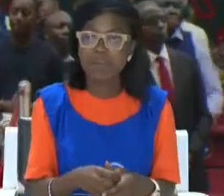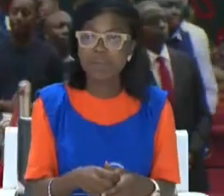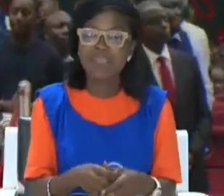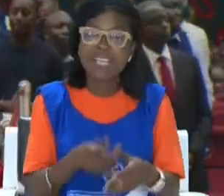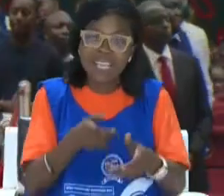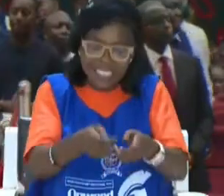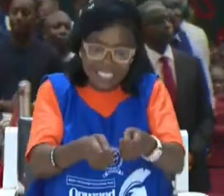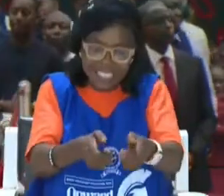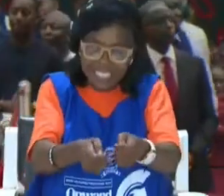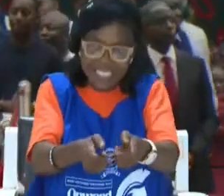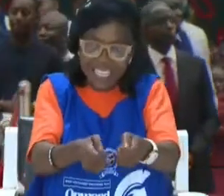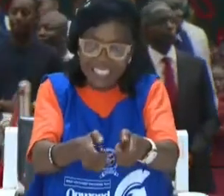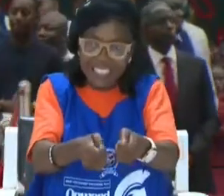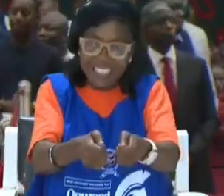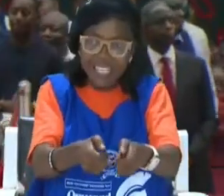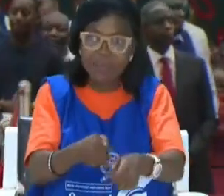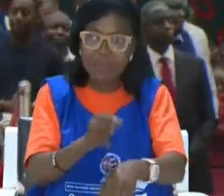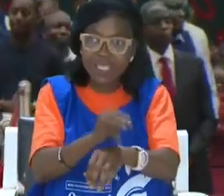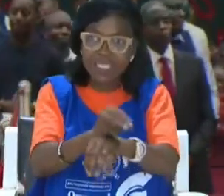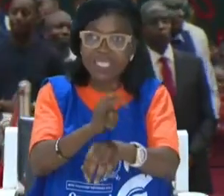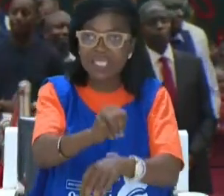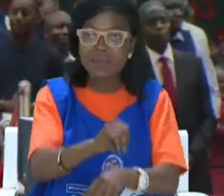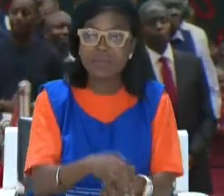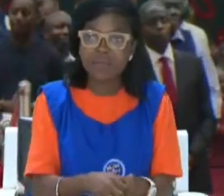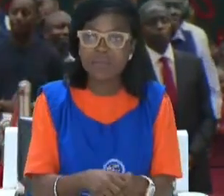Text them.